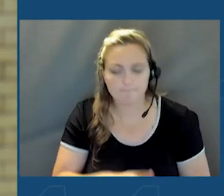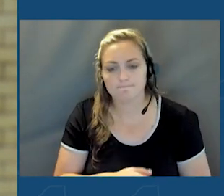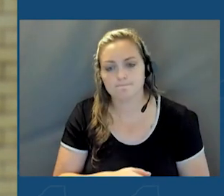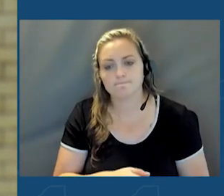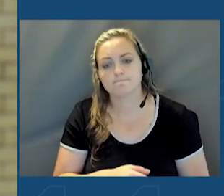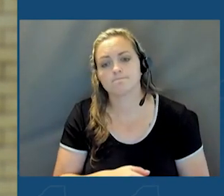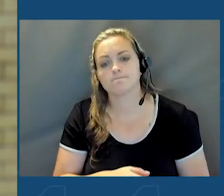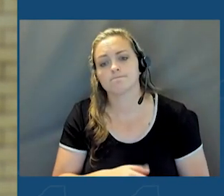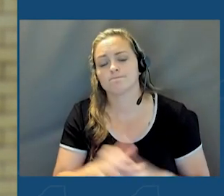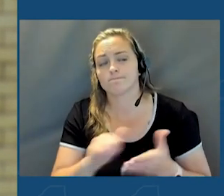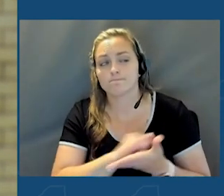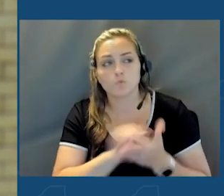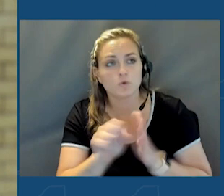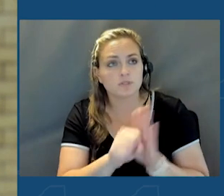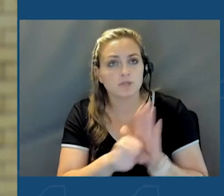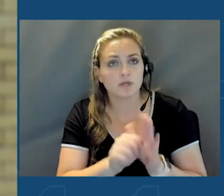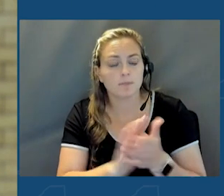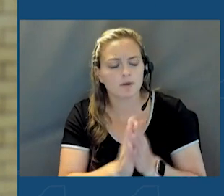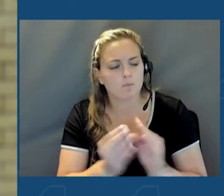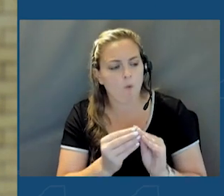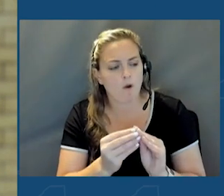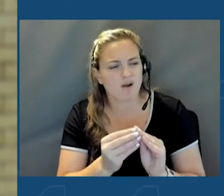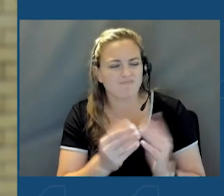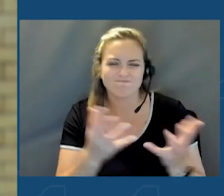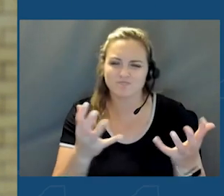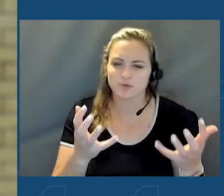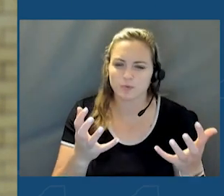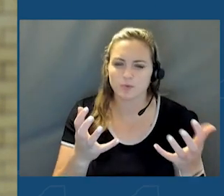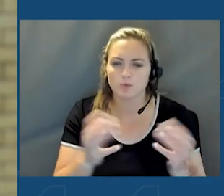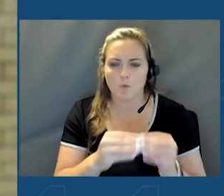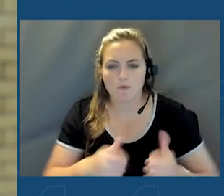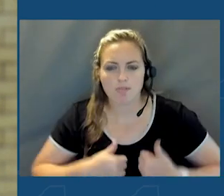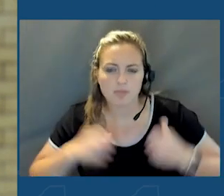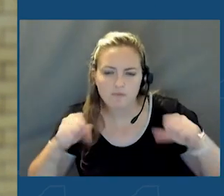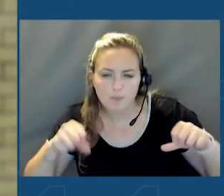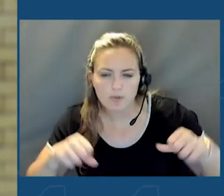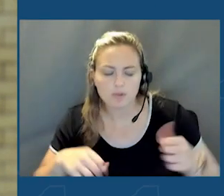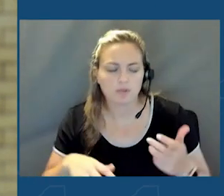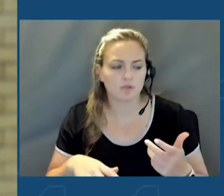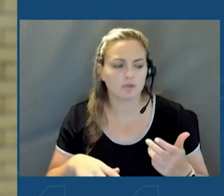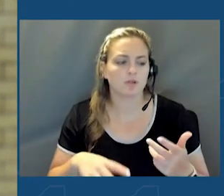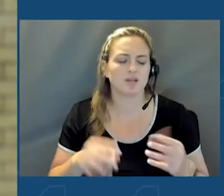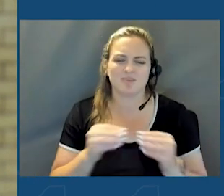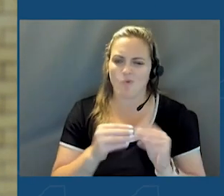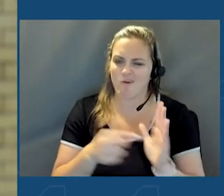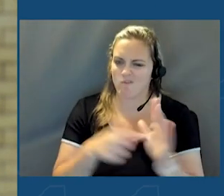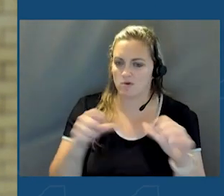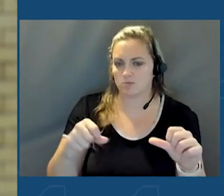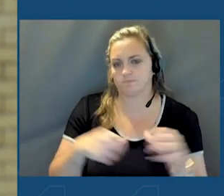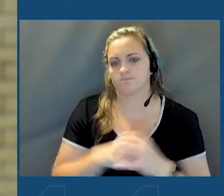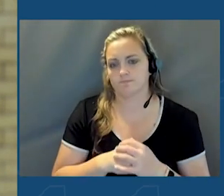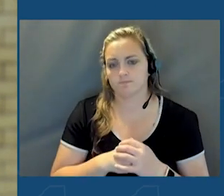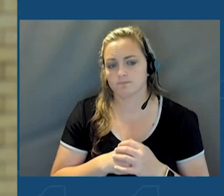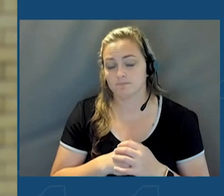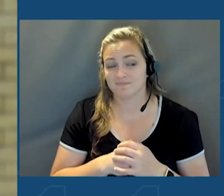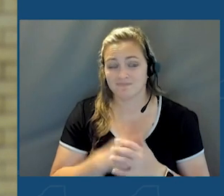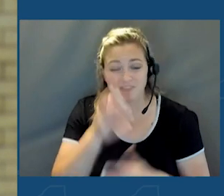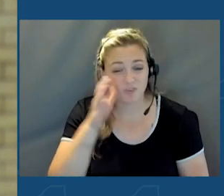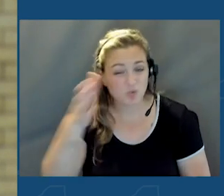New York State more desirable, more livable, and more affordable. Because the